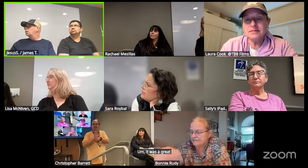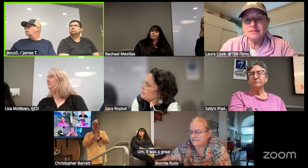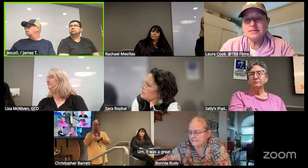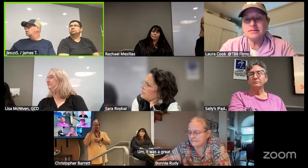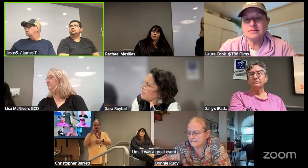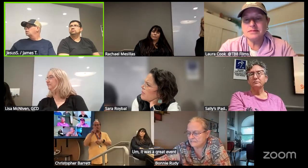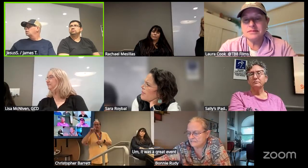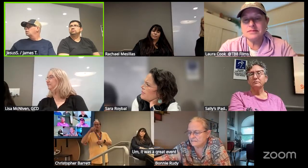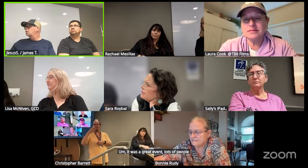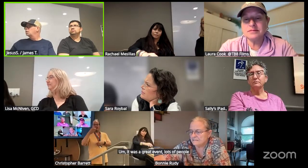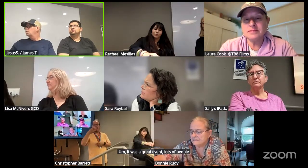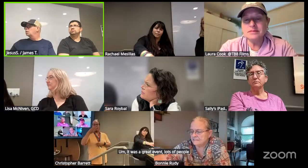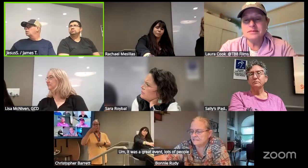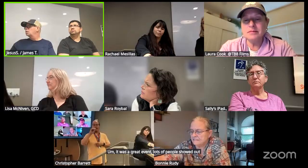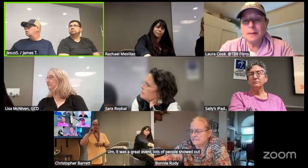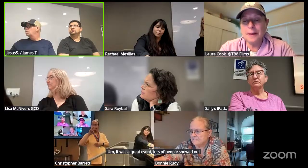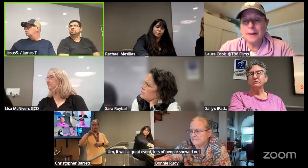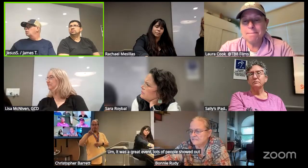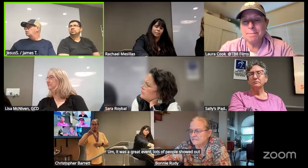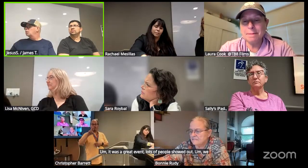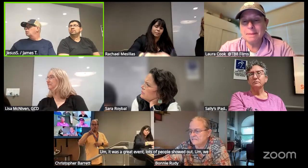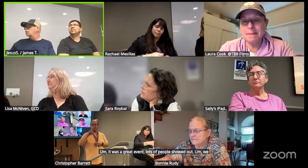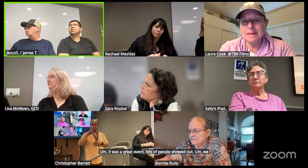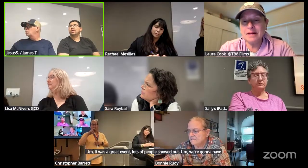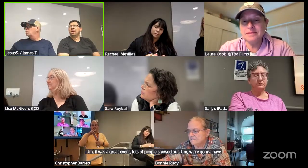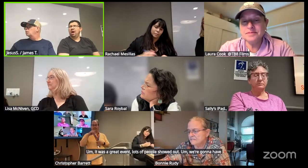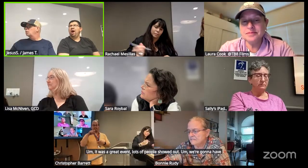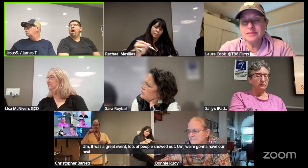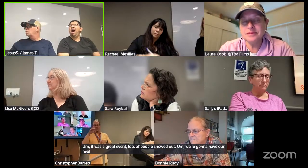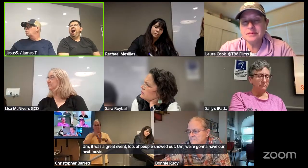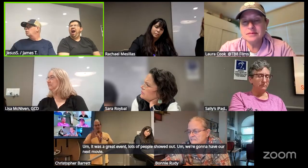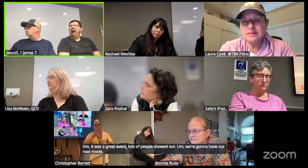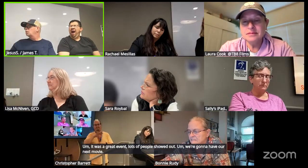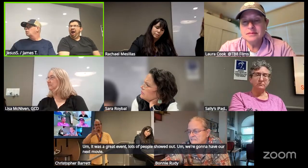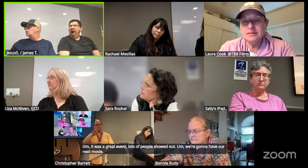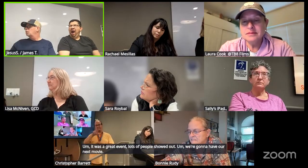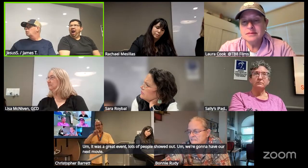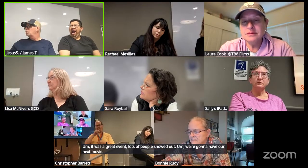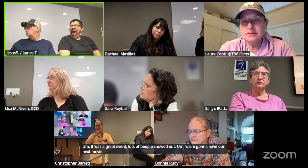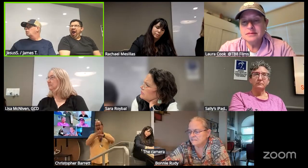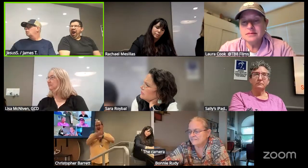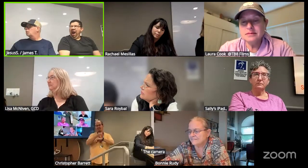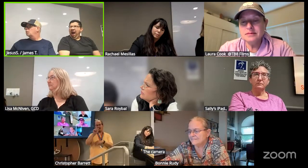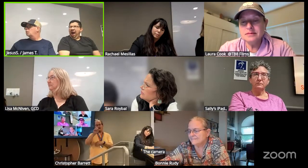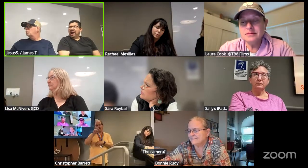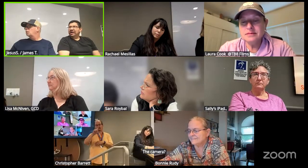of people showed out. We're going to have our next movie, The Hammer.